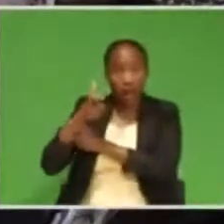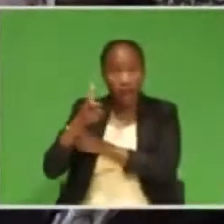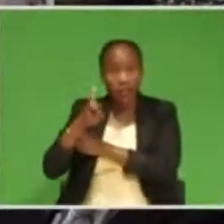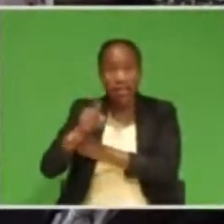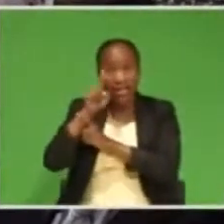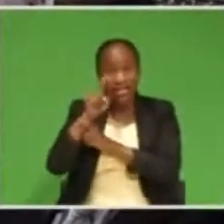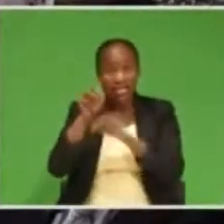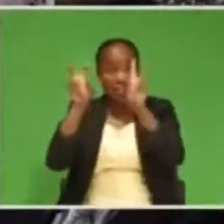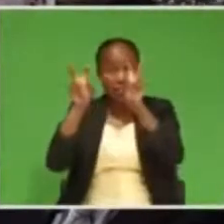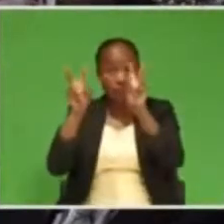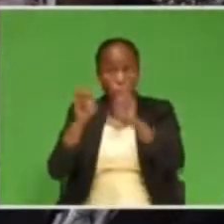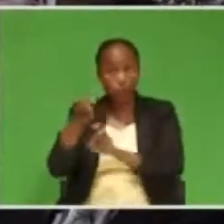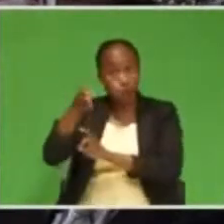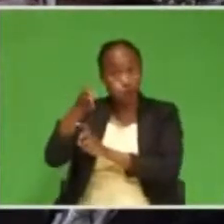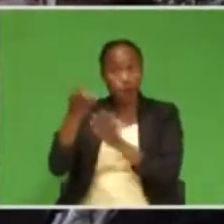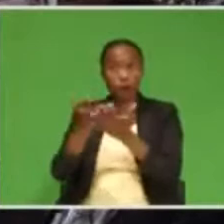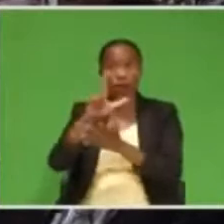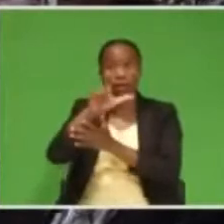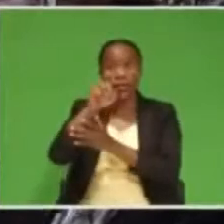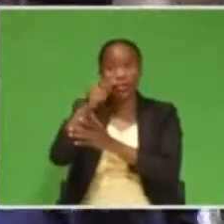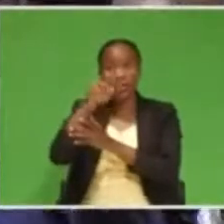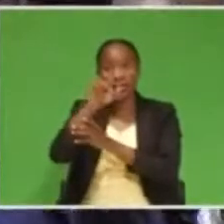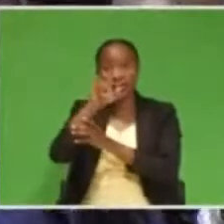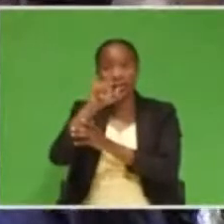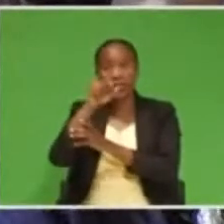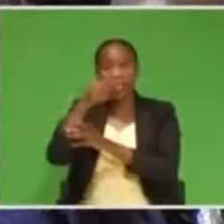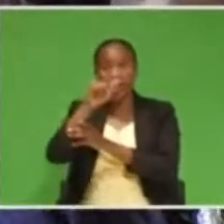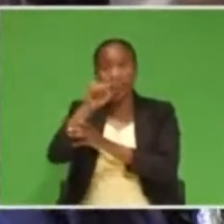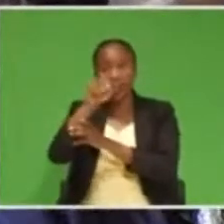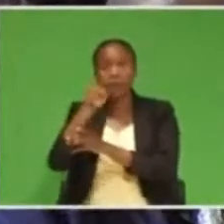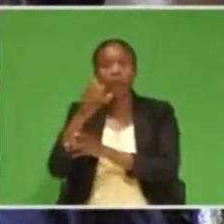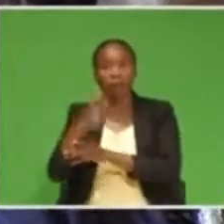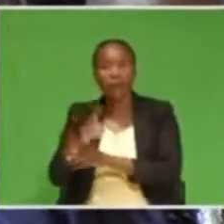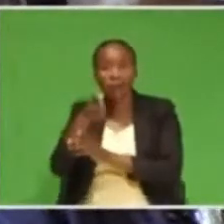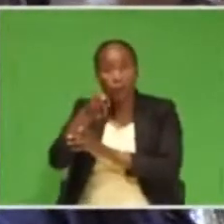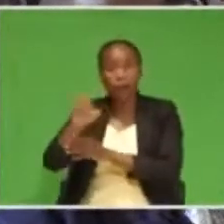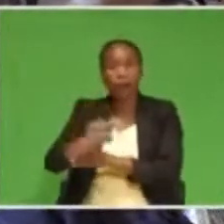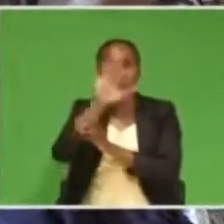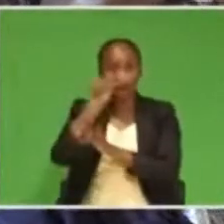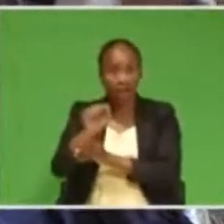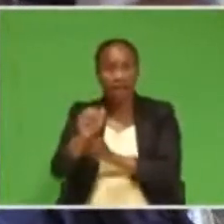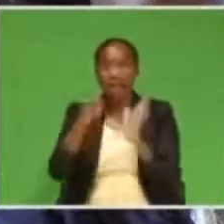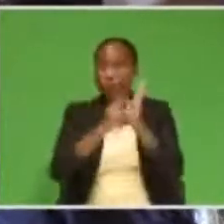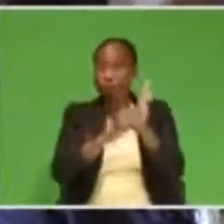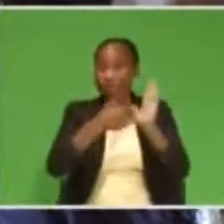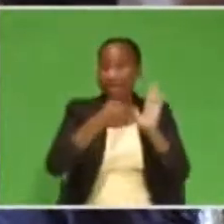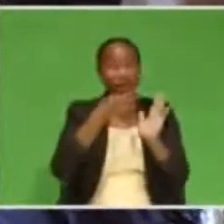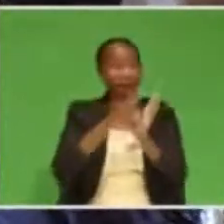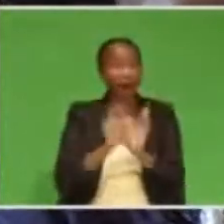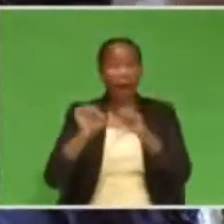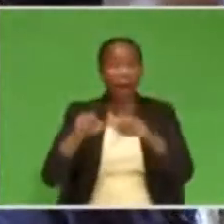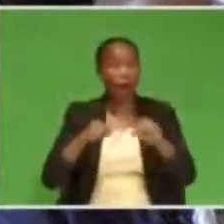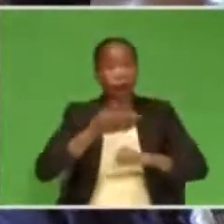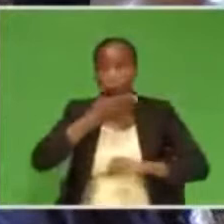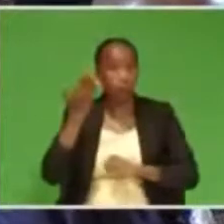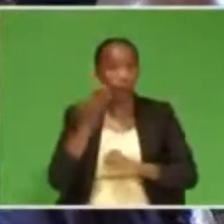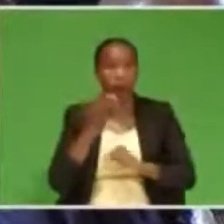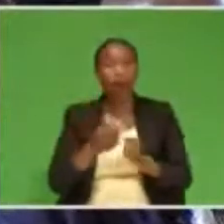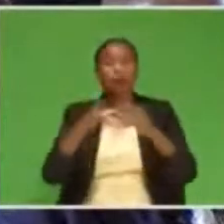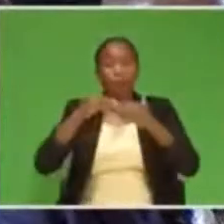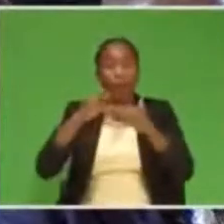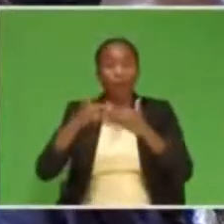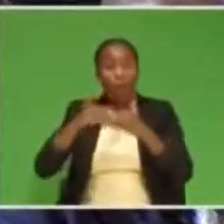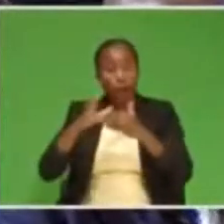already been the subject of litigation in the High Court of South Africa, which ruled that it was not permissible for members of the